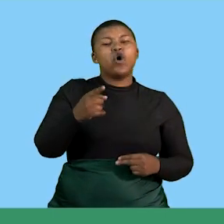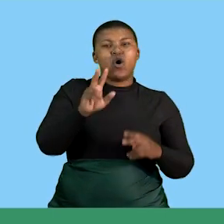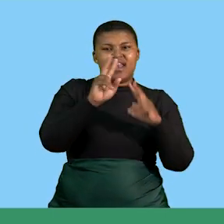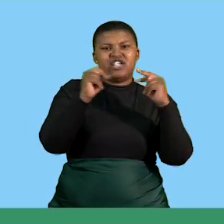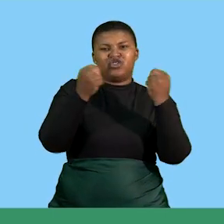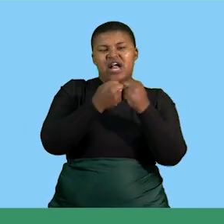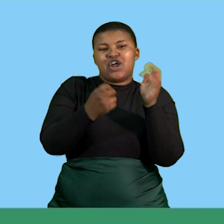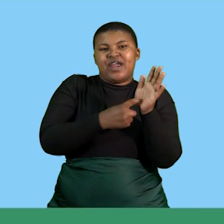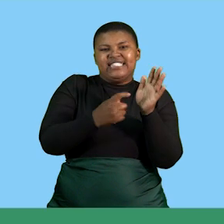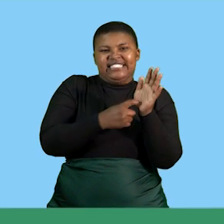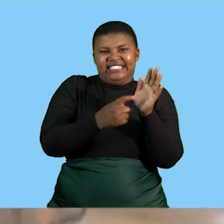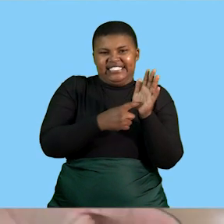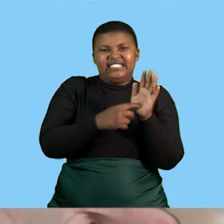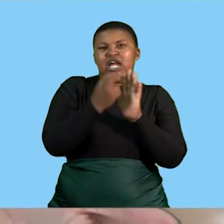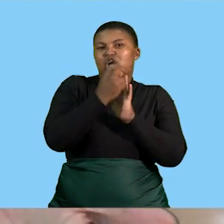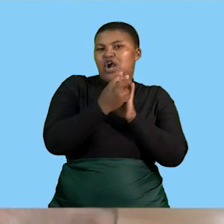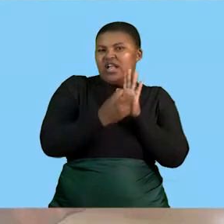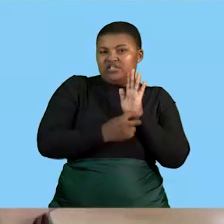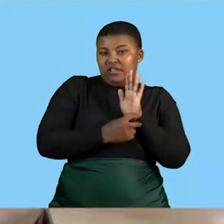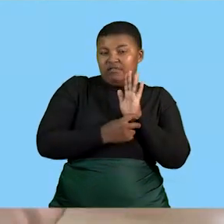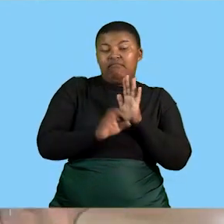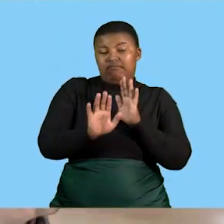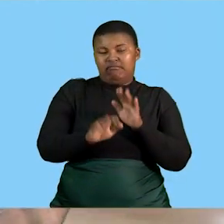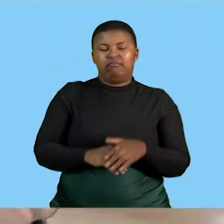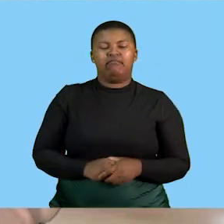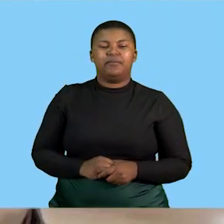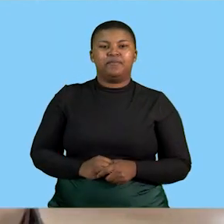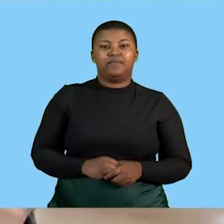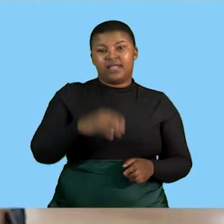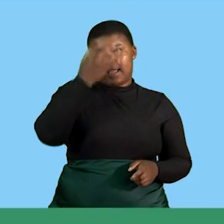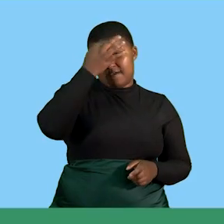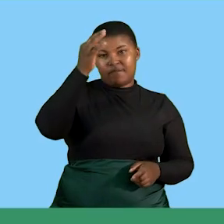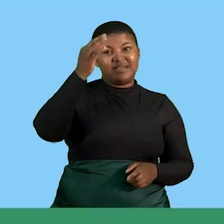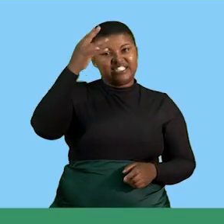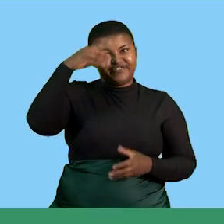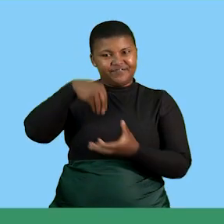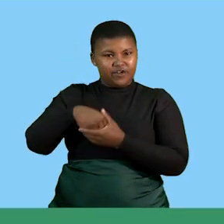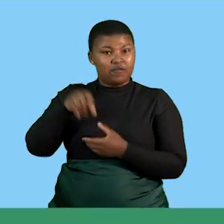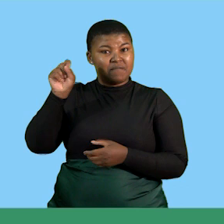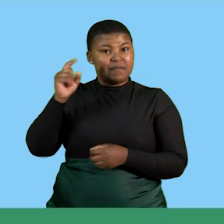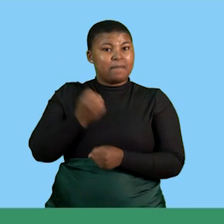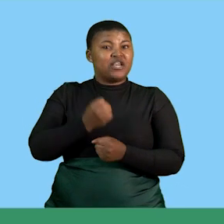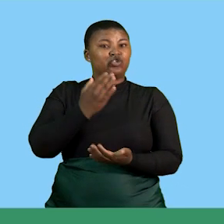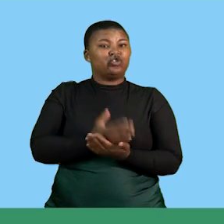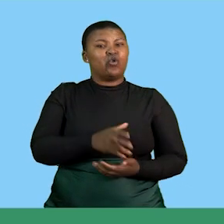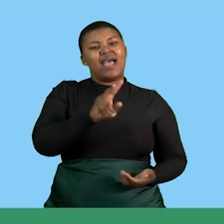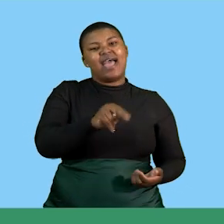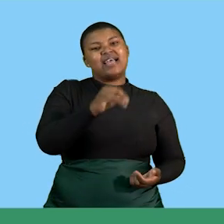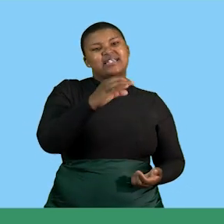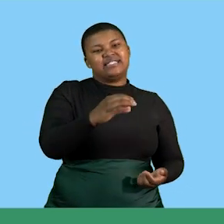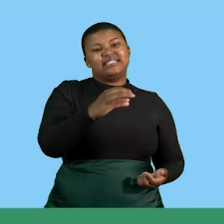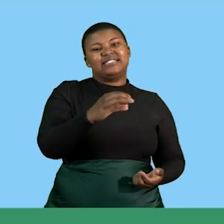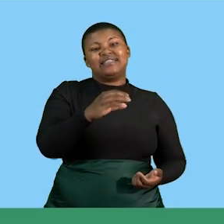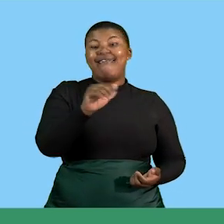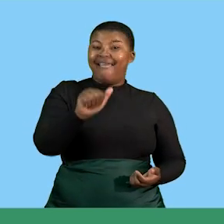the National Credit Regulator, is a governmental body that ensures the National